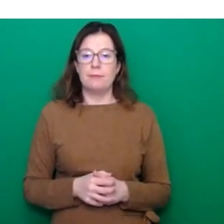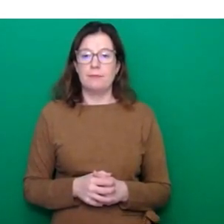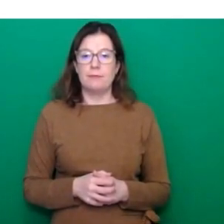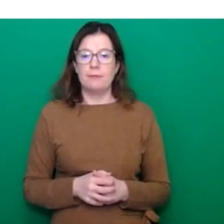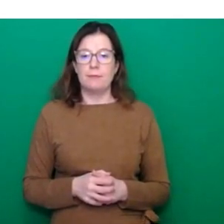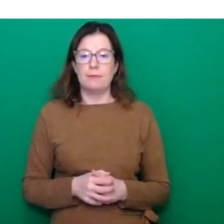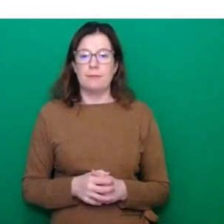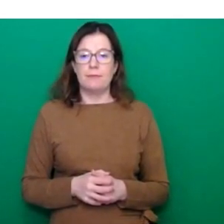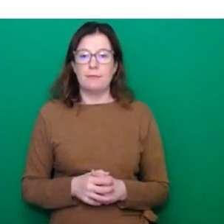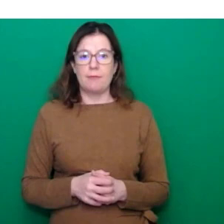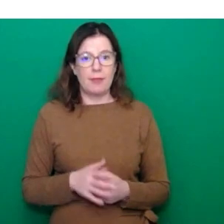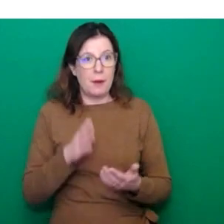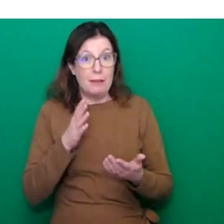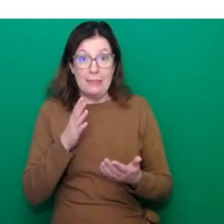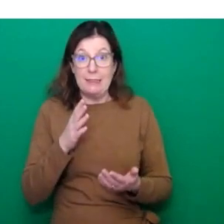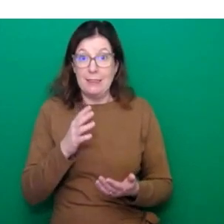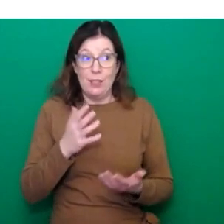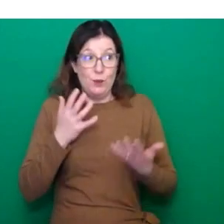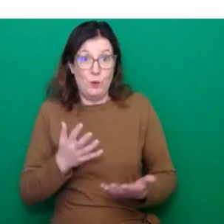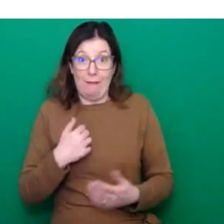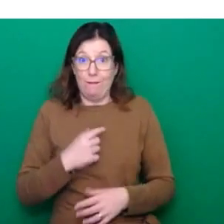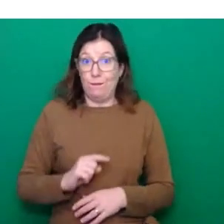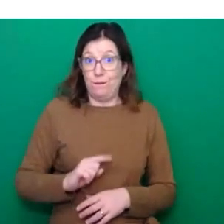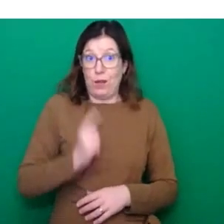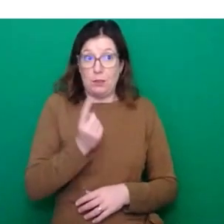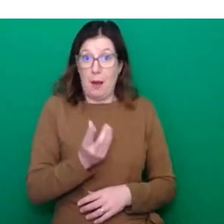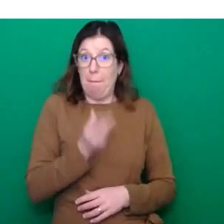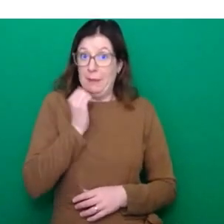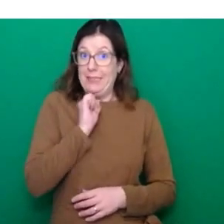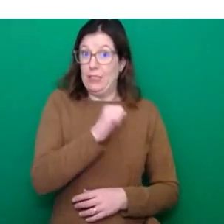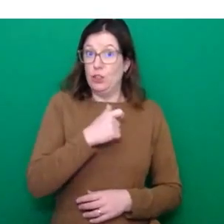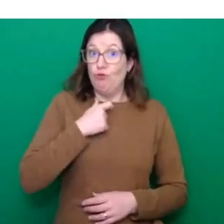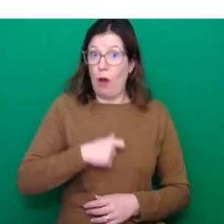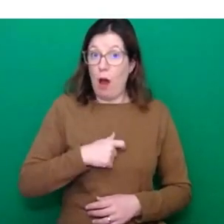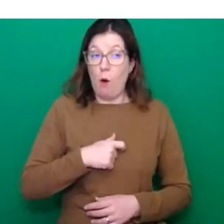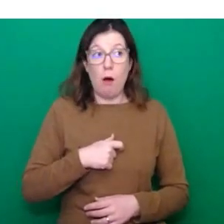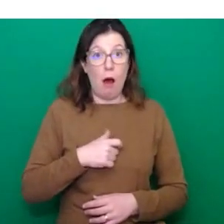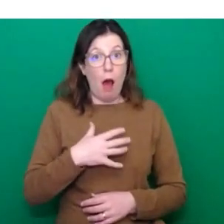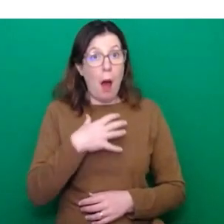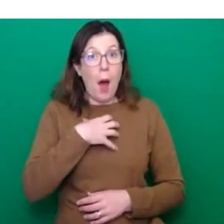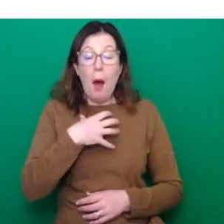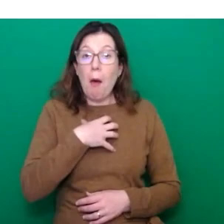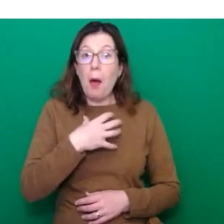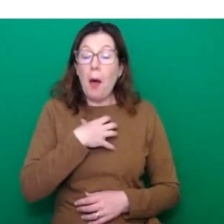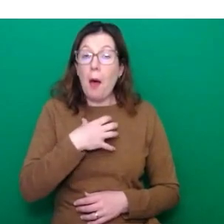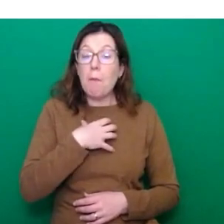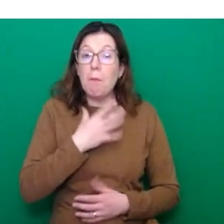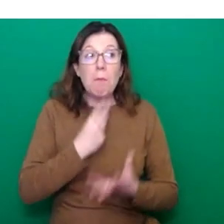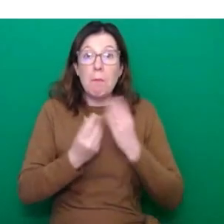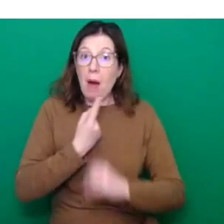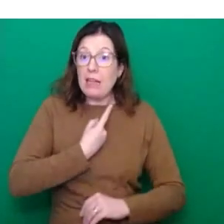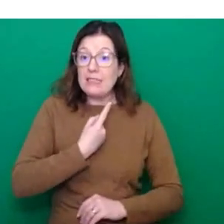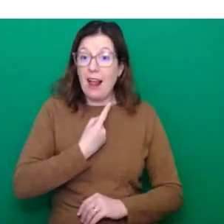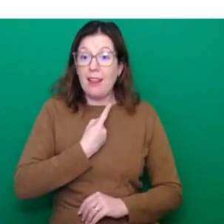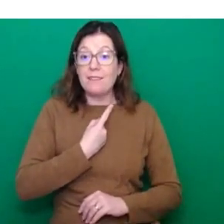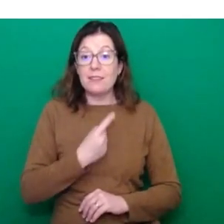That role before today's kind of conference, so it's really good to know that that is something that's coming out. From what